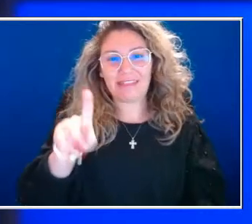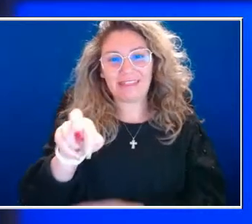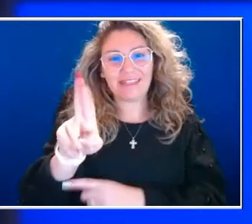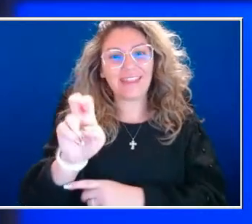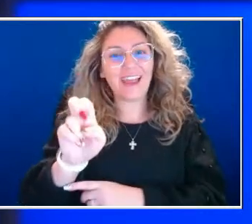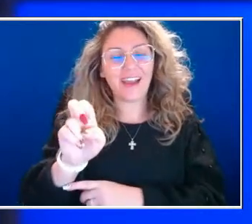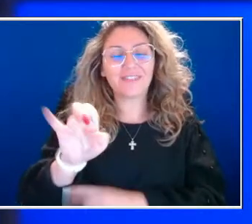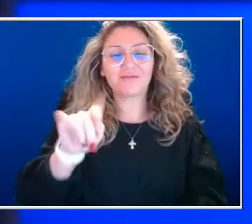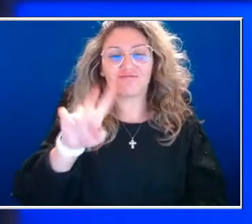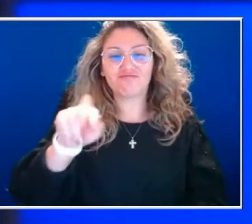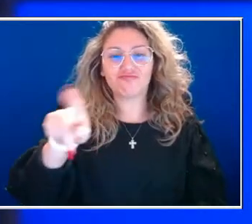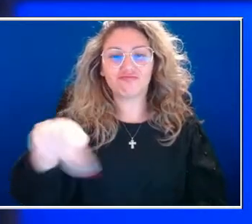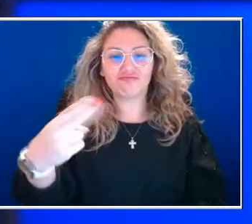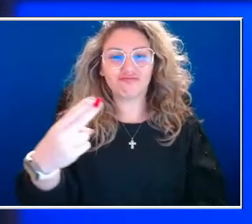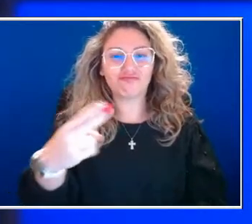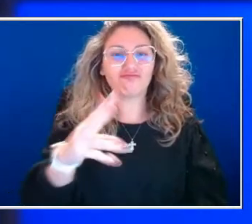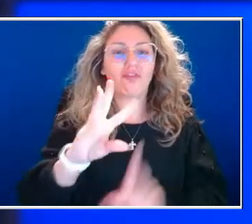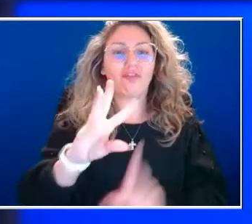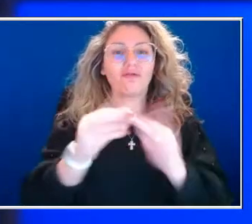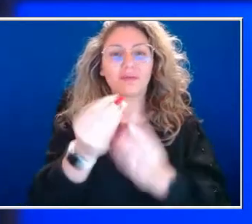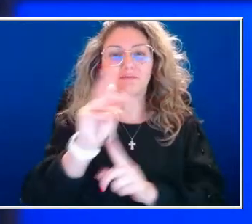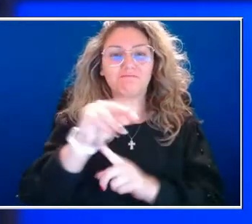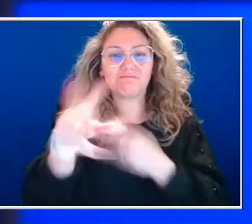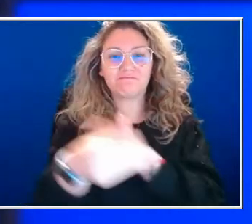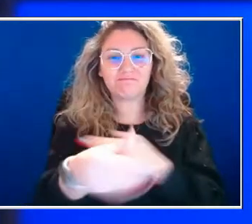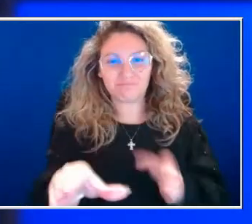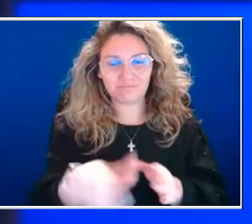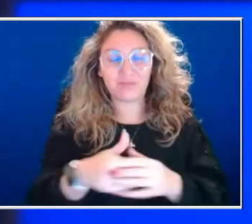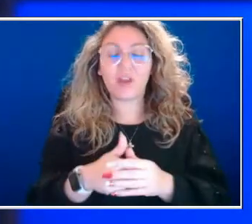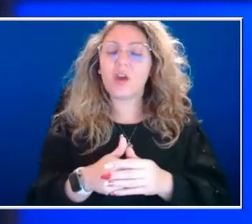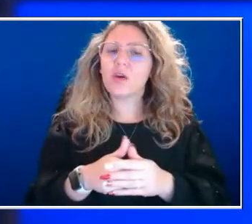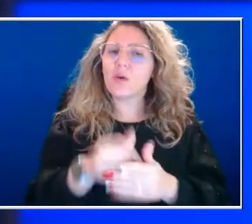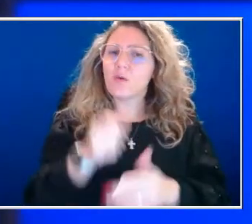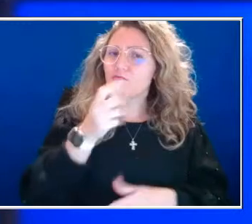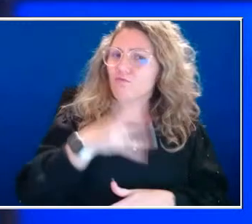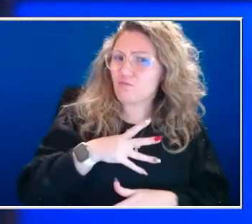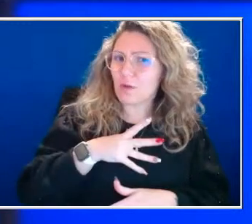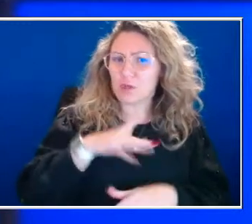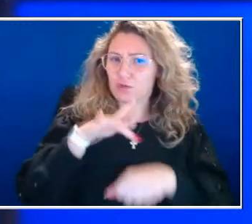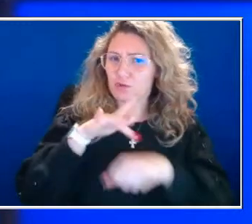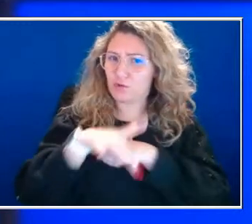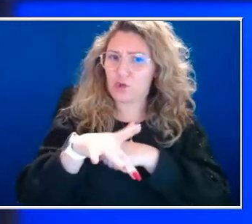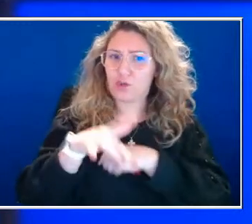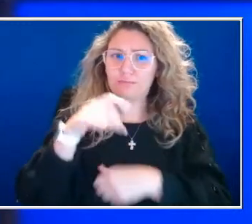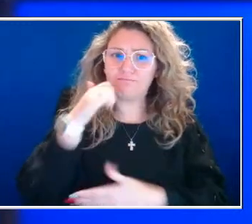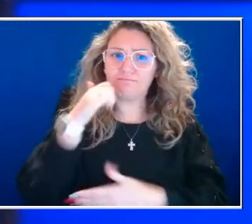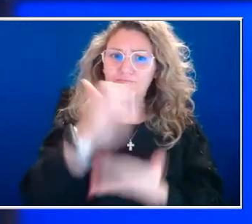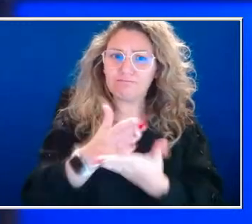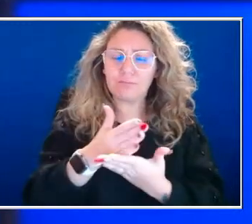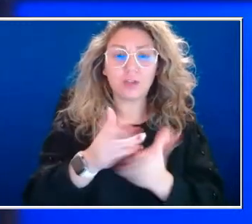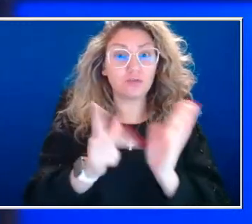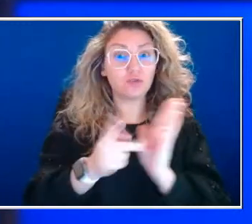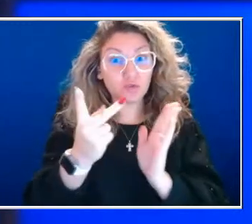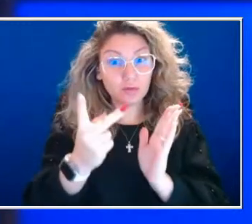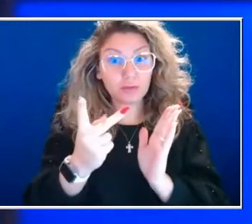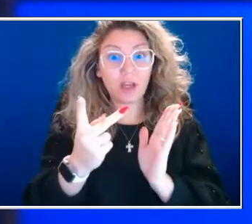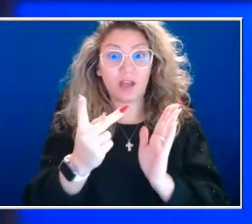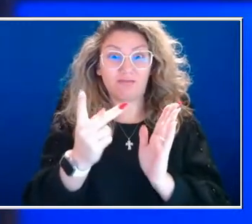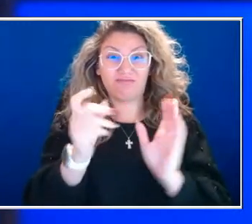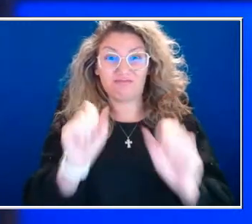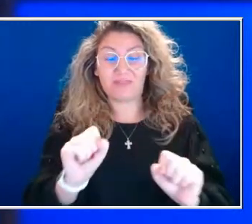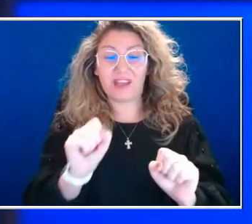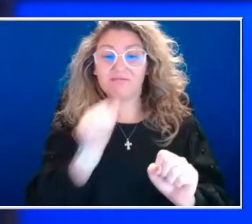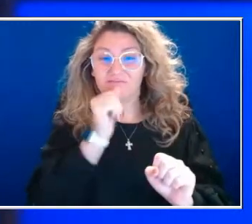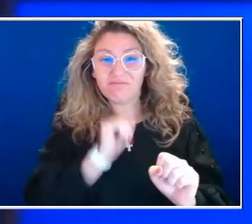Broadcast Studio. Women who go into early menopause are twice as likely to suffer from heart disease and stroke. Today, we find